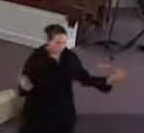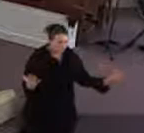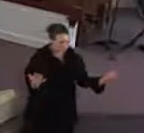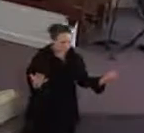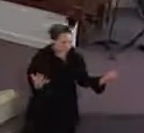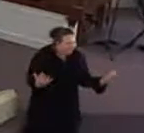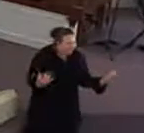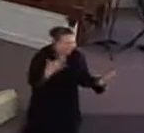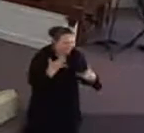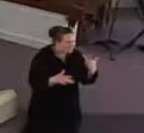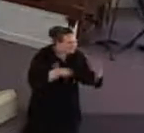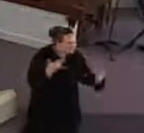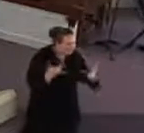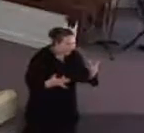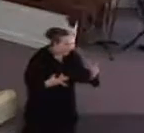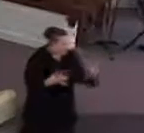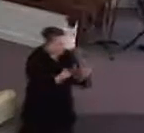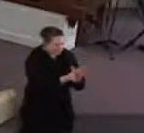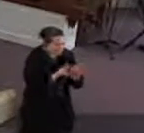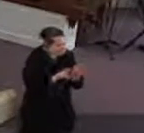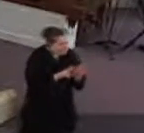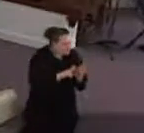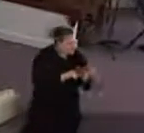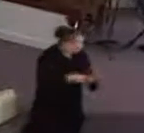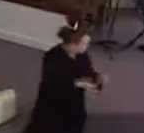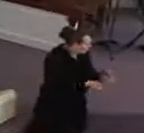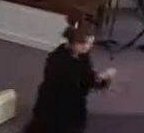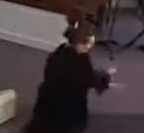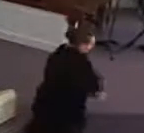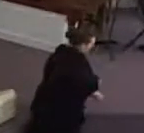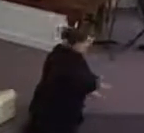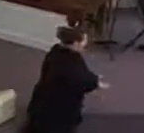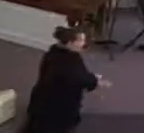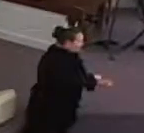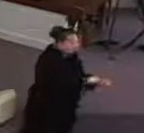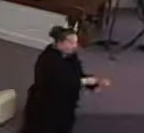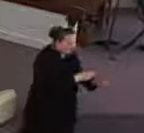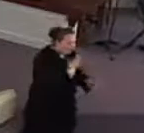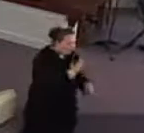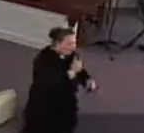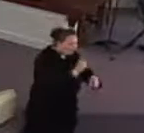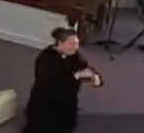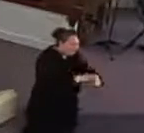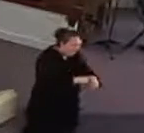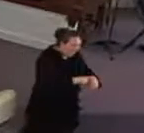ushers had to empty their collection plates 3 times before they ever finished the offering.